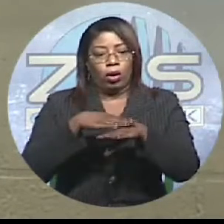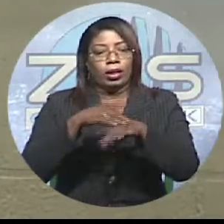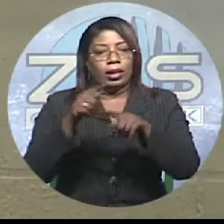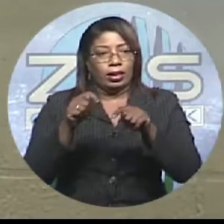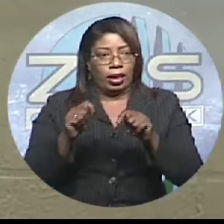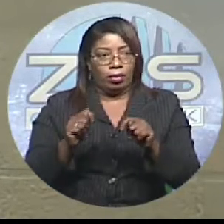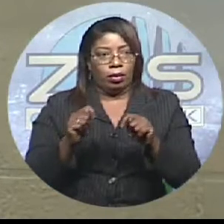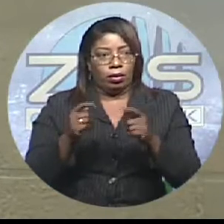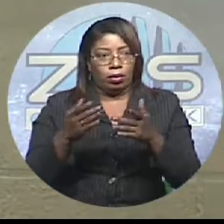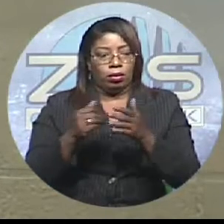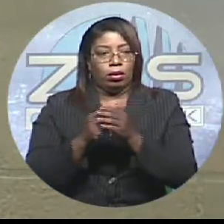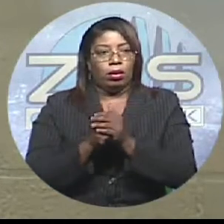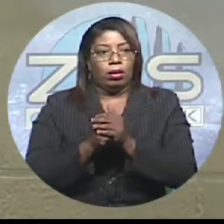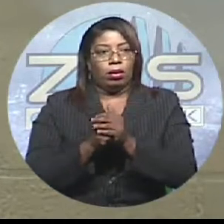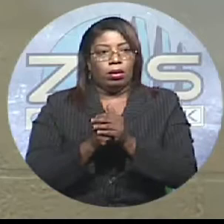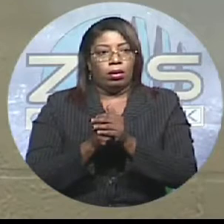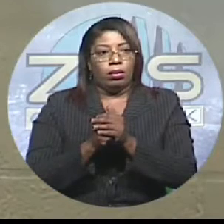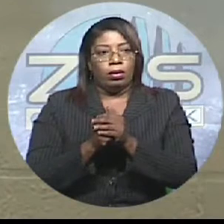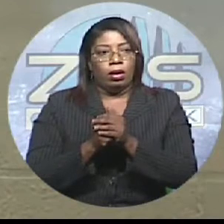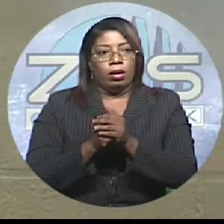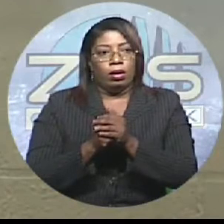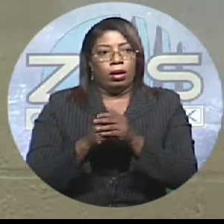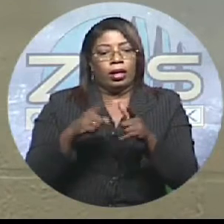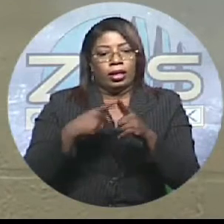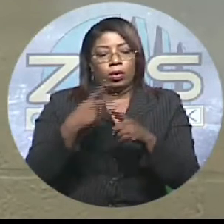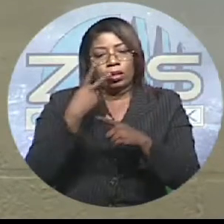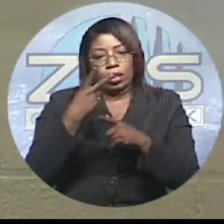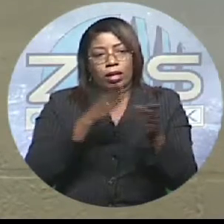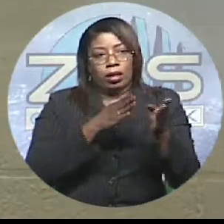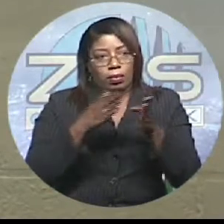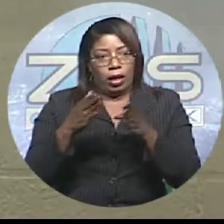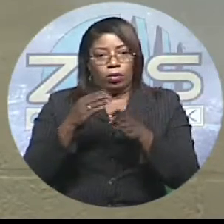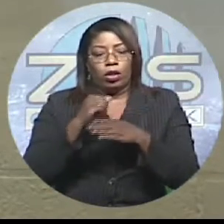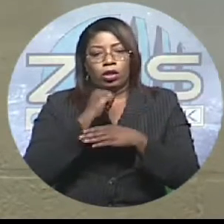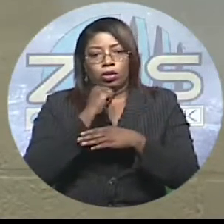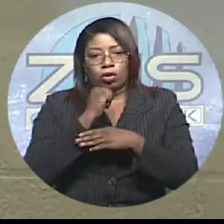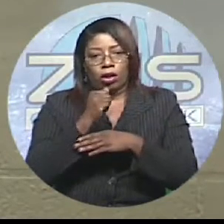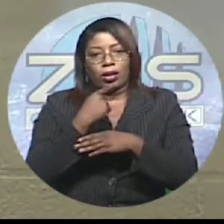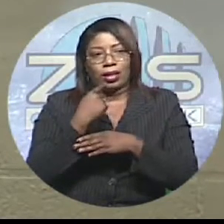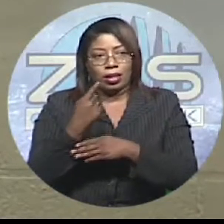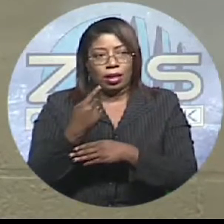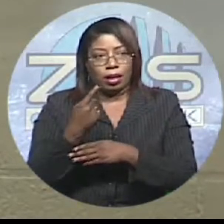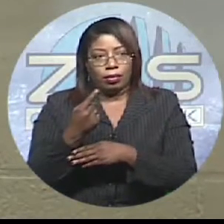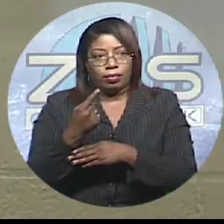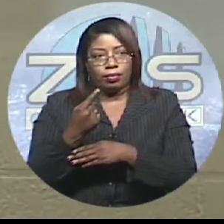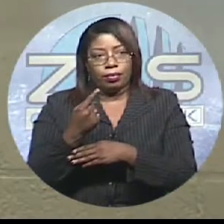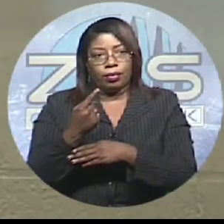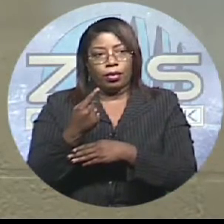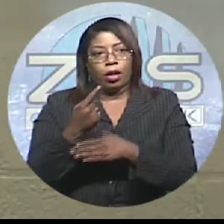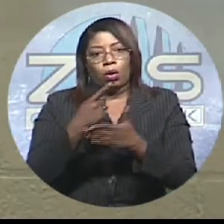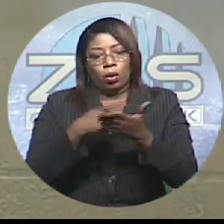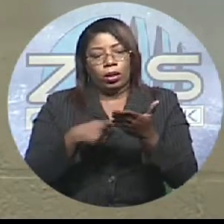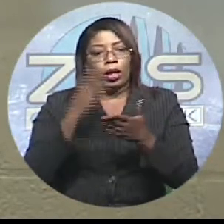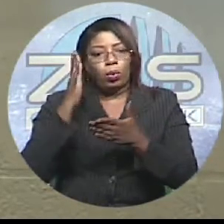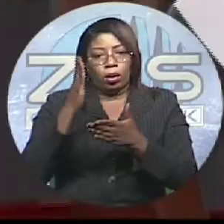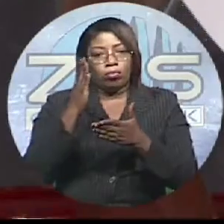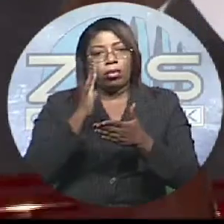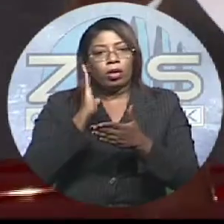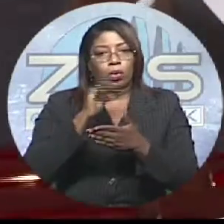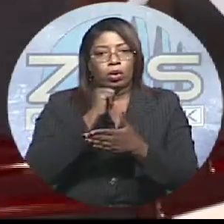lot of speculation out there, but until we see the final plan, we cannot comment definitively as to what they will or will not